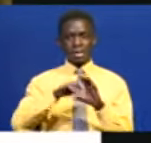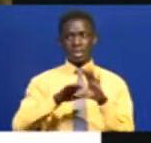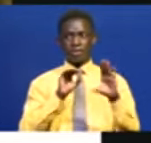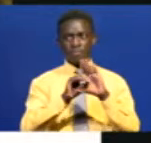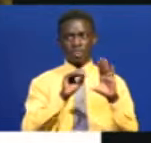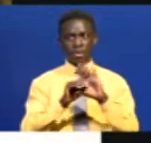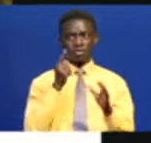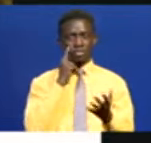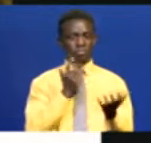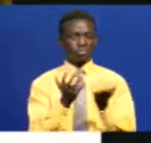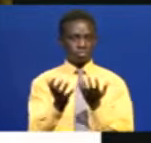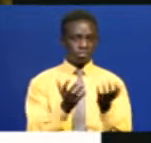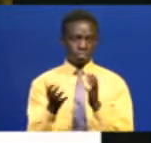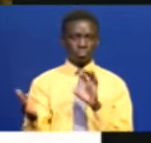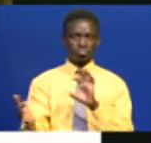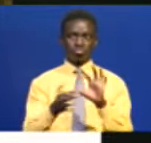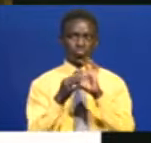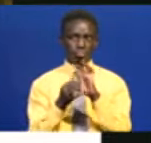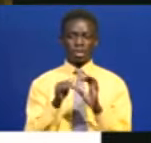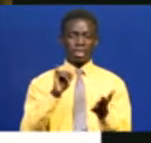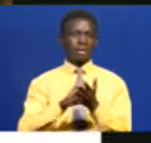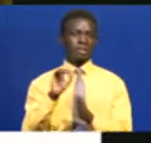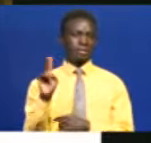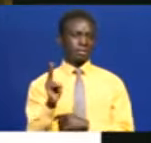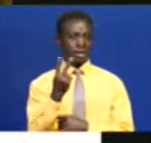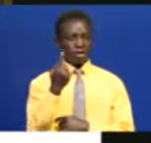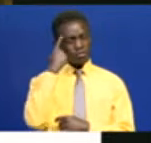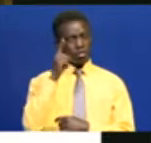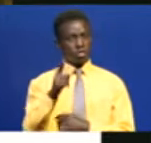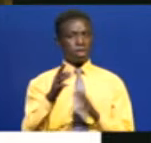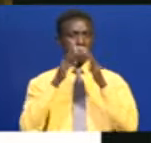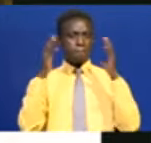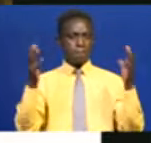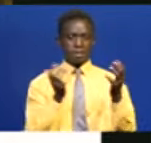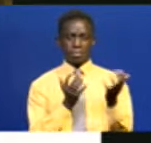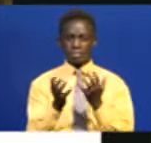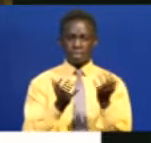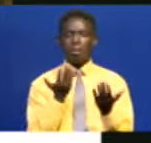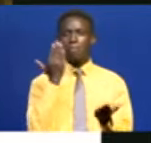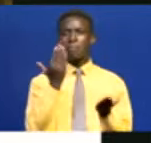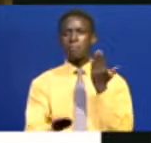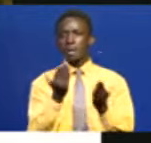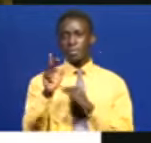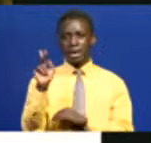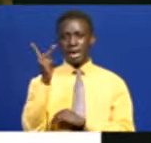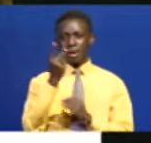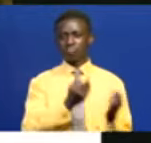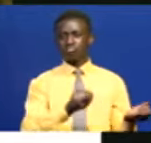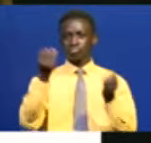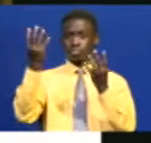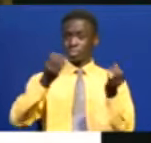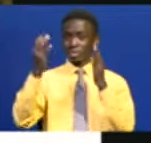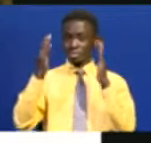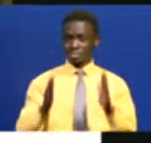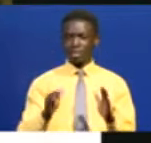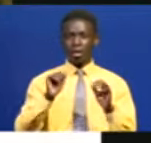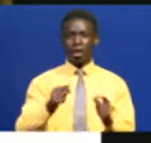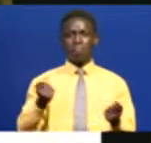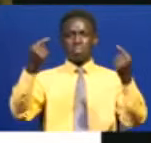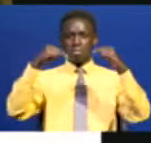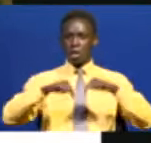Trade collaboration is the second window of this big business area. And maybe Kenyan exporters can come to